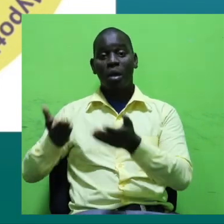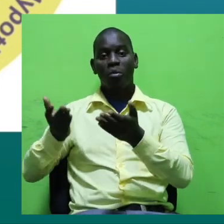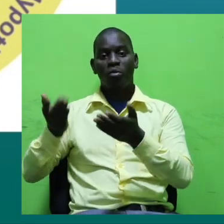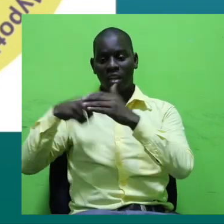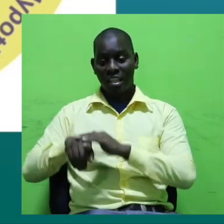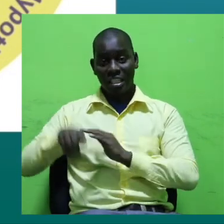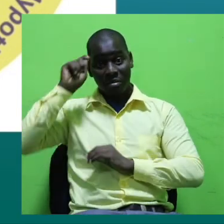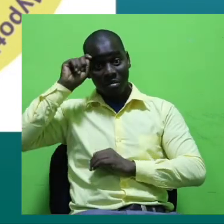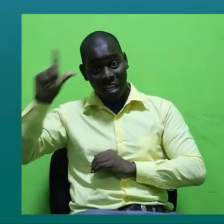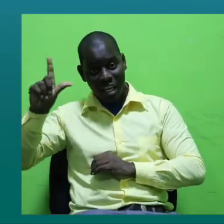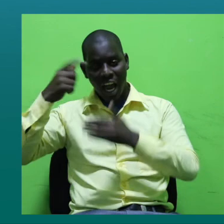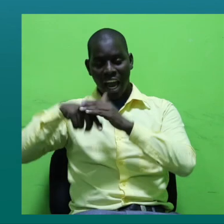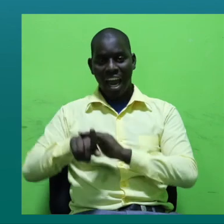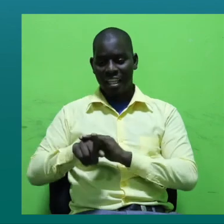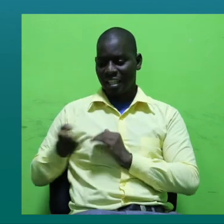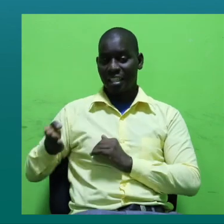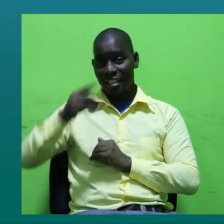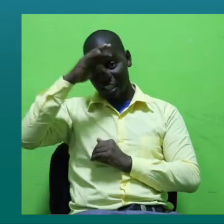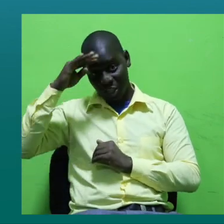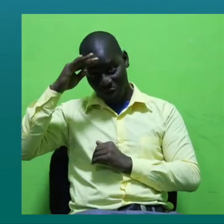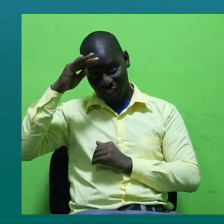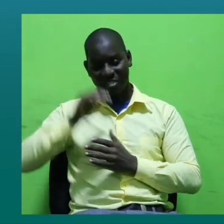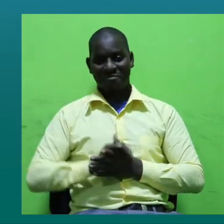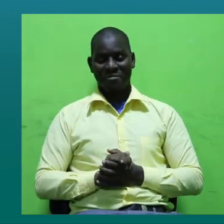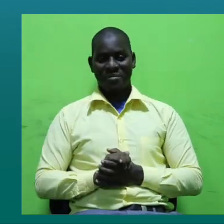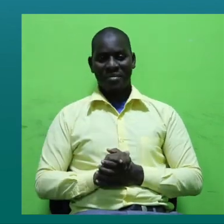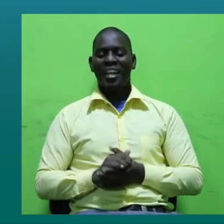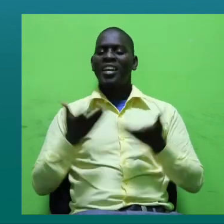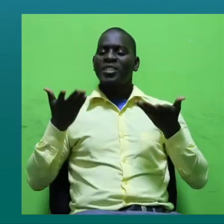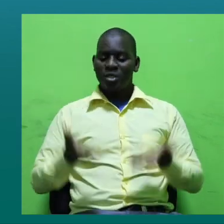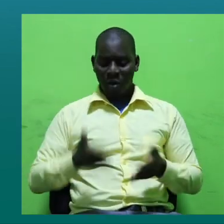this natural world. Let's